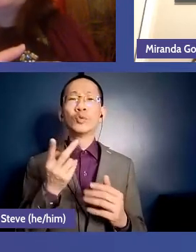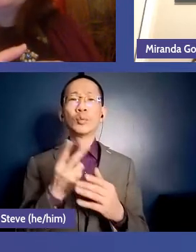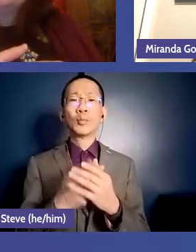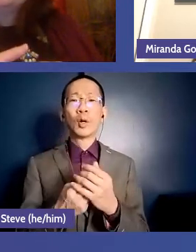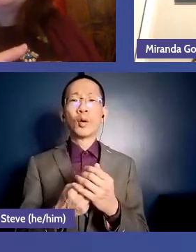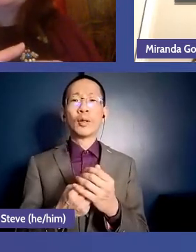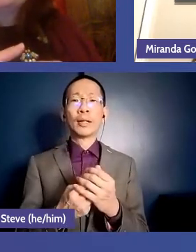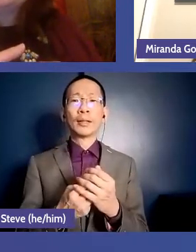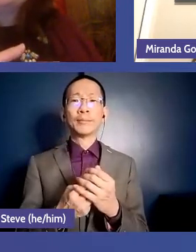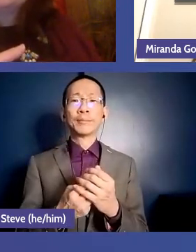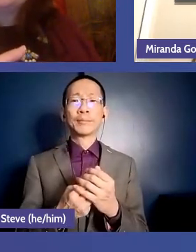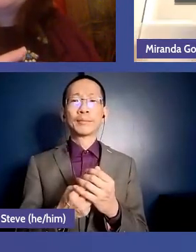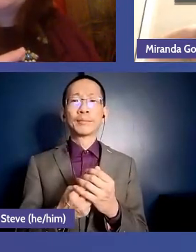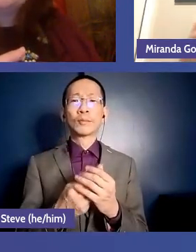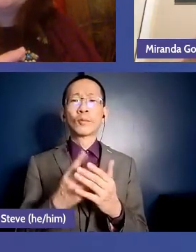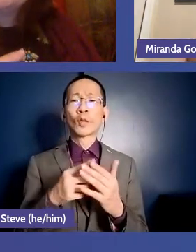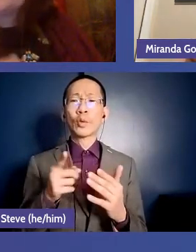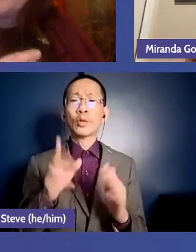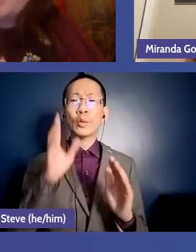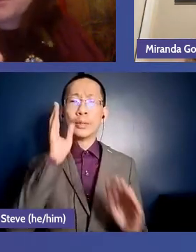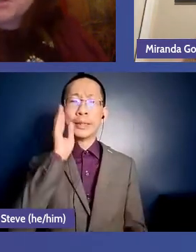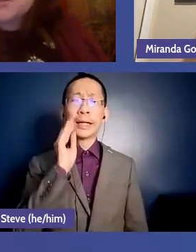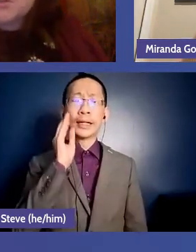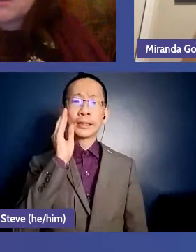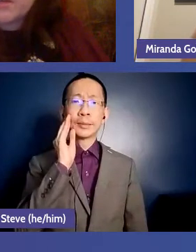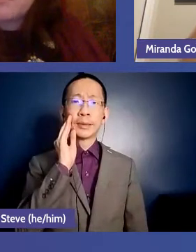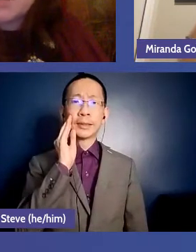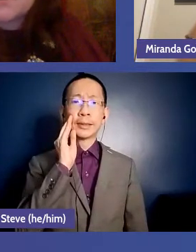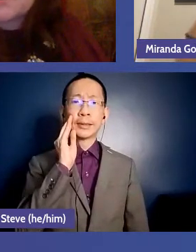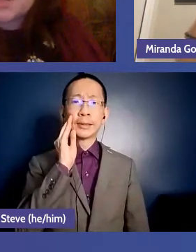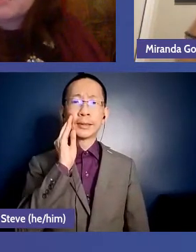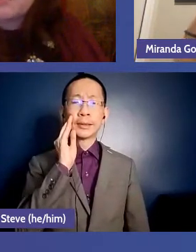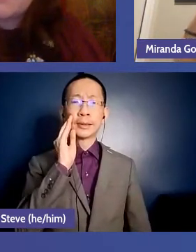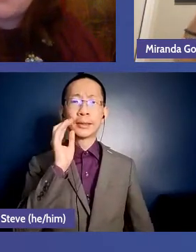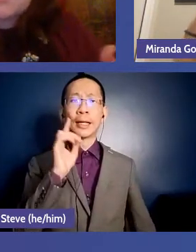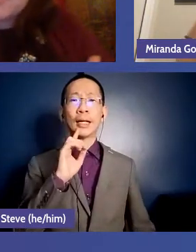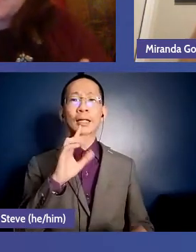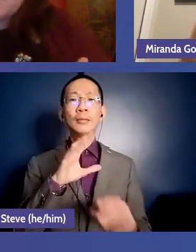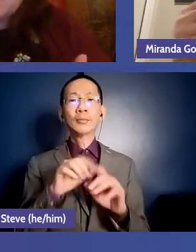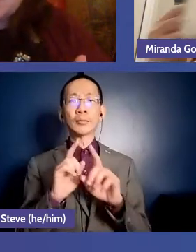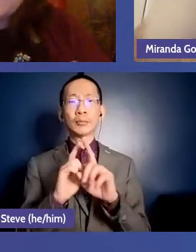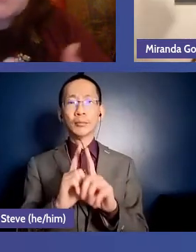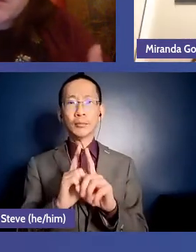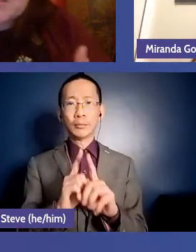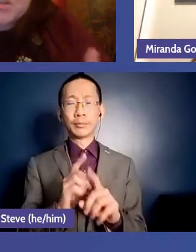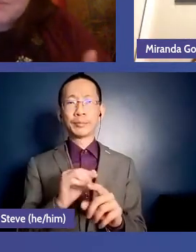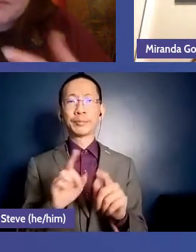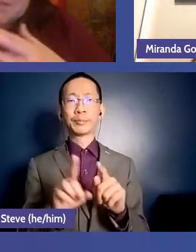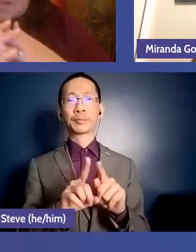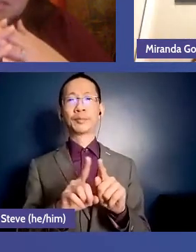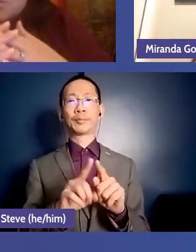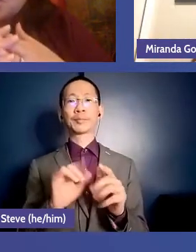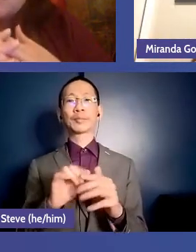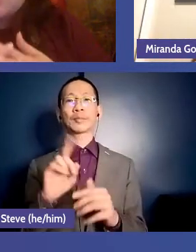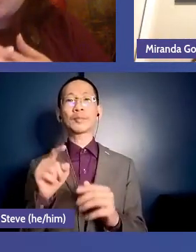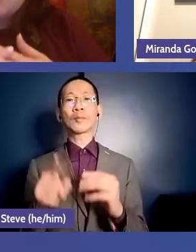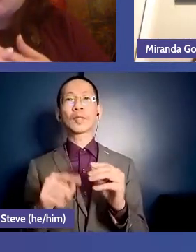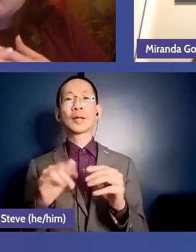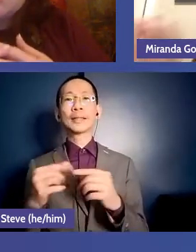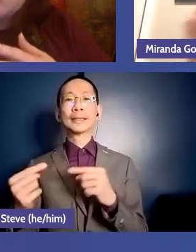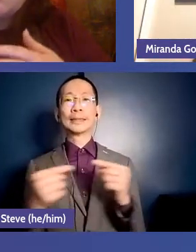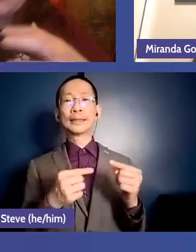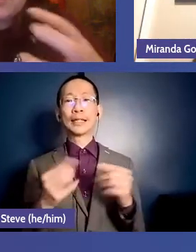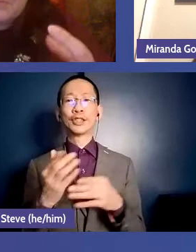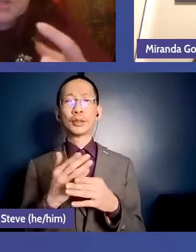know, what you experience as being strong or good mentorship, and also this question about this tension